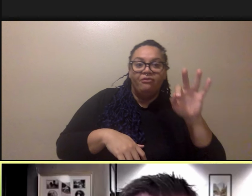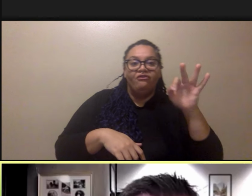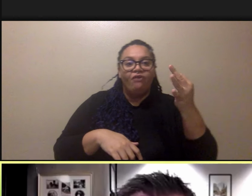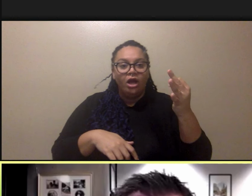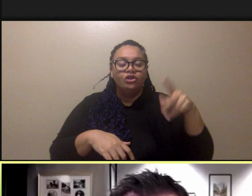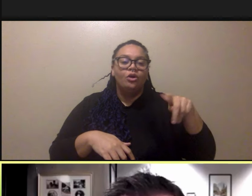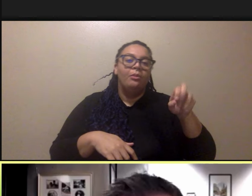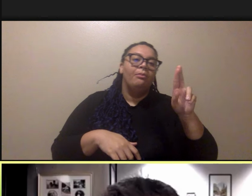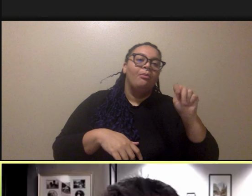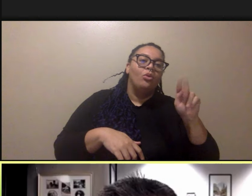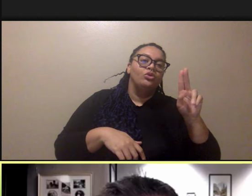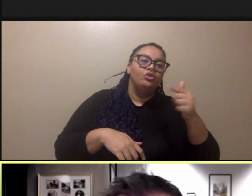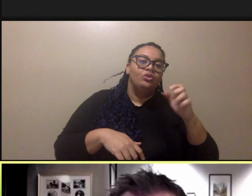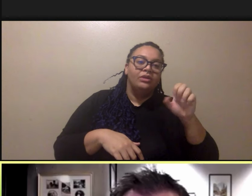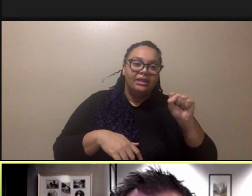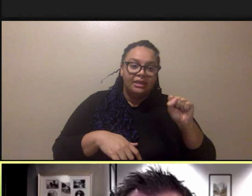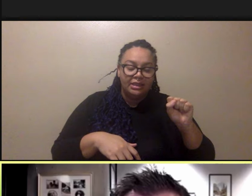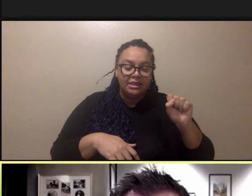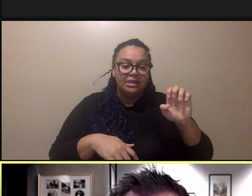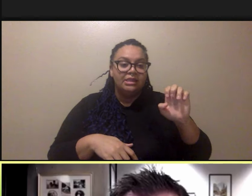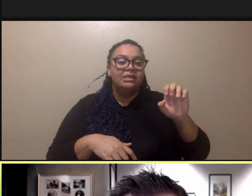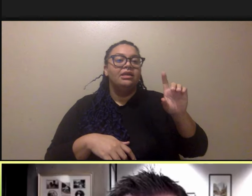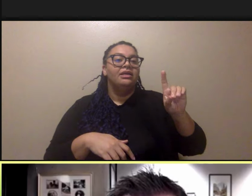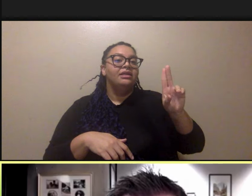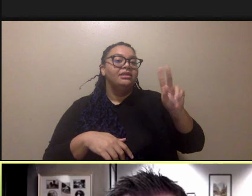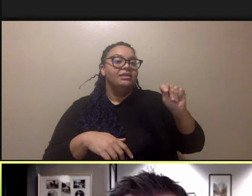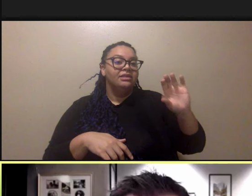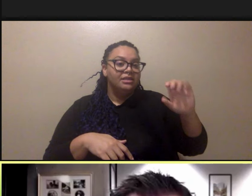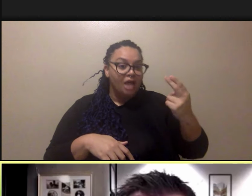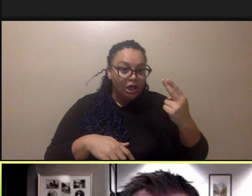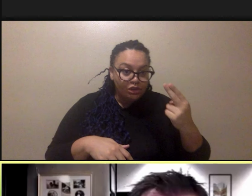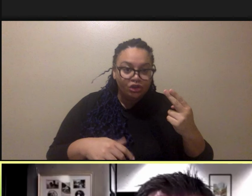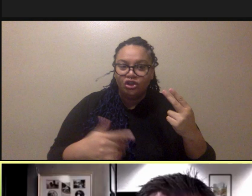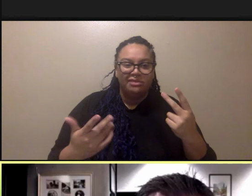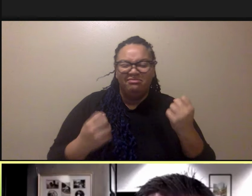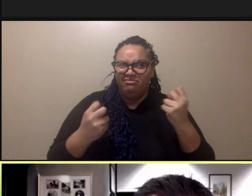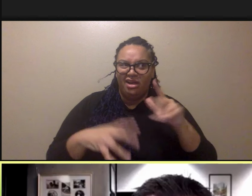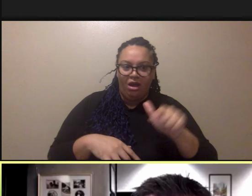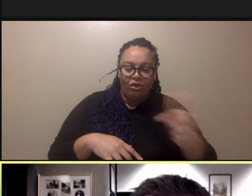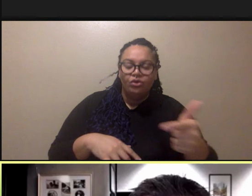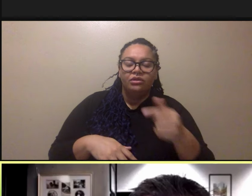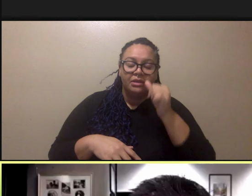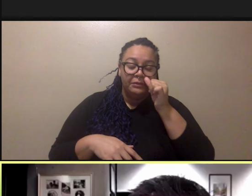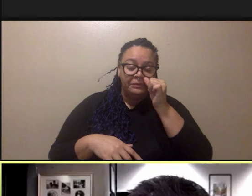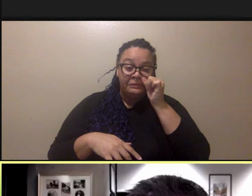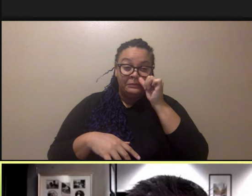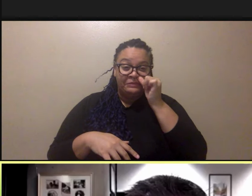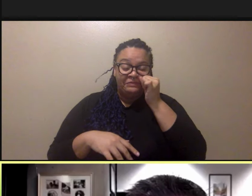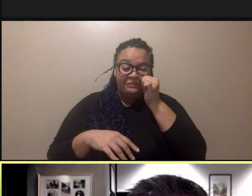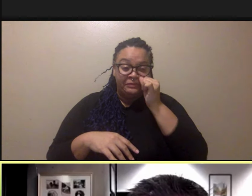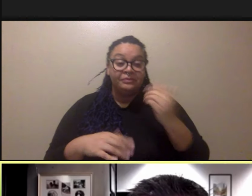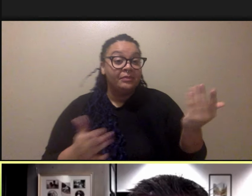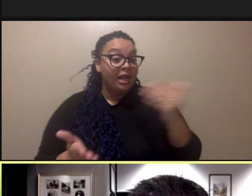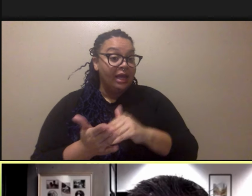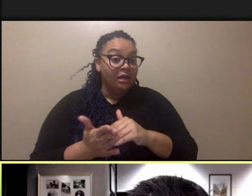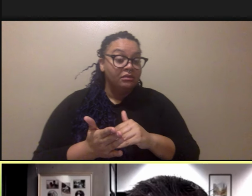Portuguese, Dutch, English, and so forth. Again, the most profitable crop was sugar.